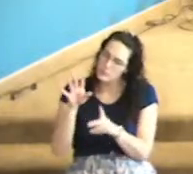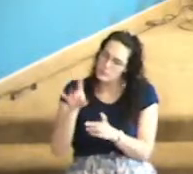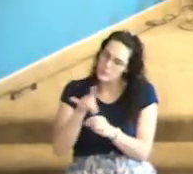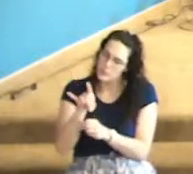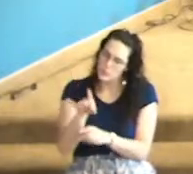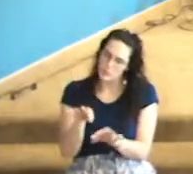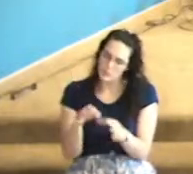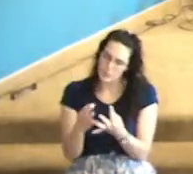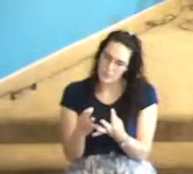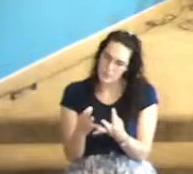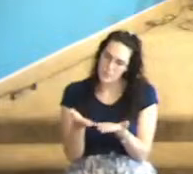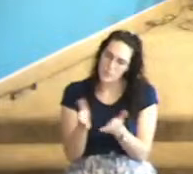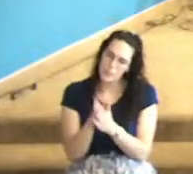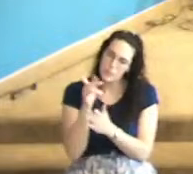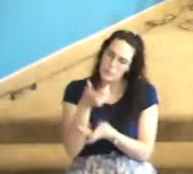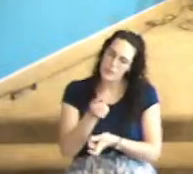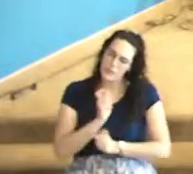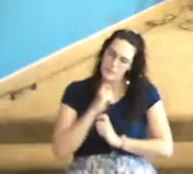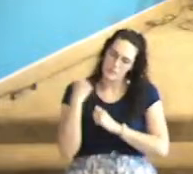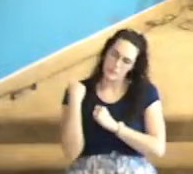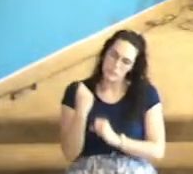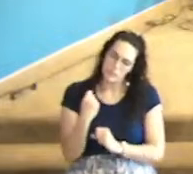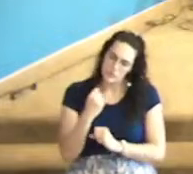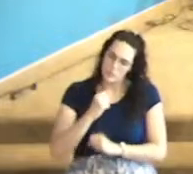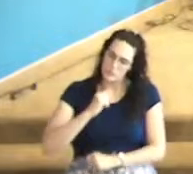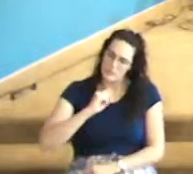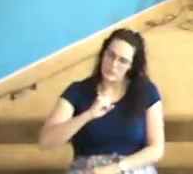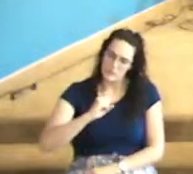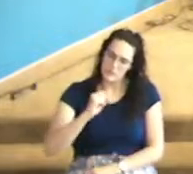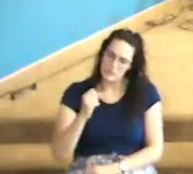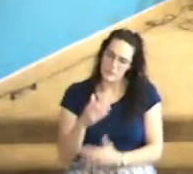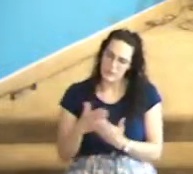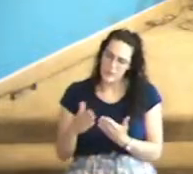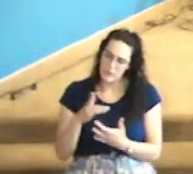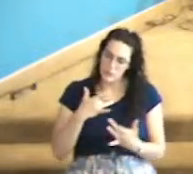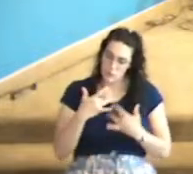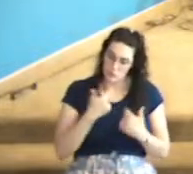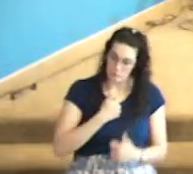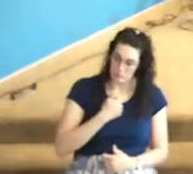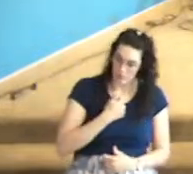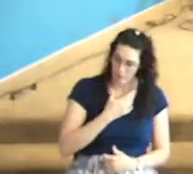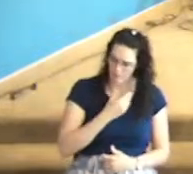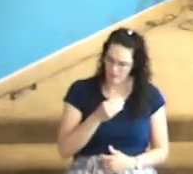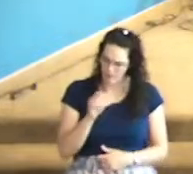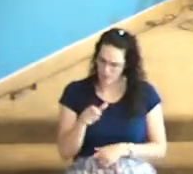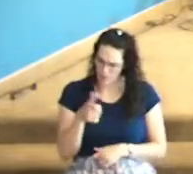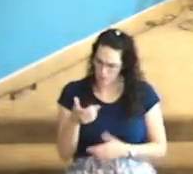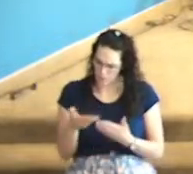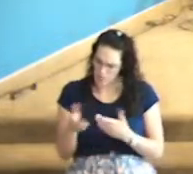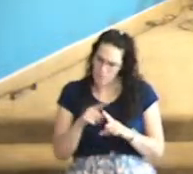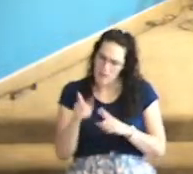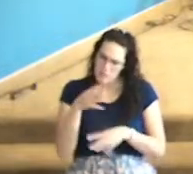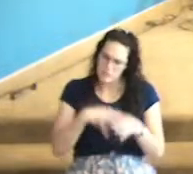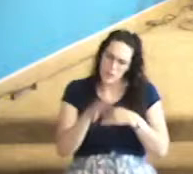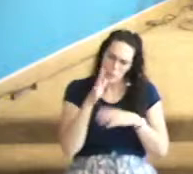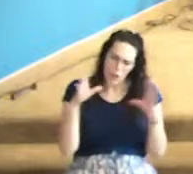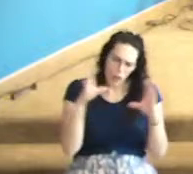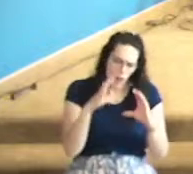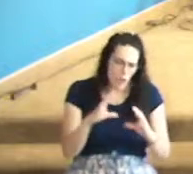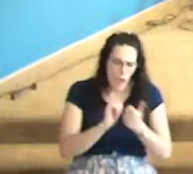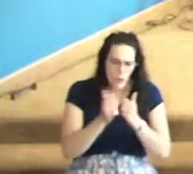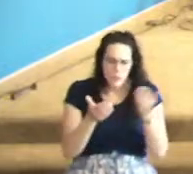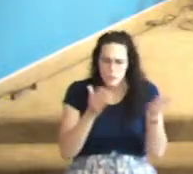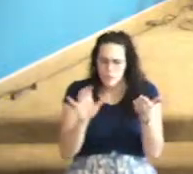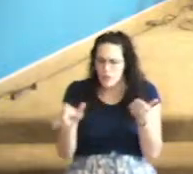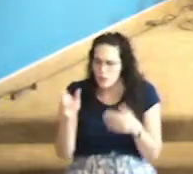Please strengthen us to resist only concerning ourselves and our own interest, but instead seek ways to serve others and help others, both